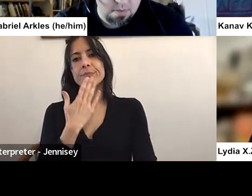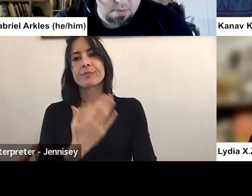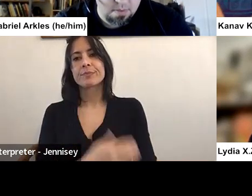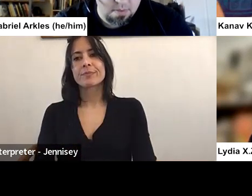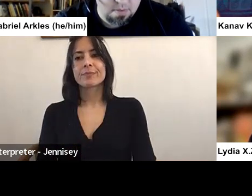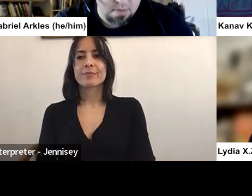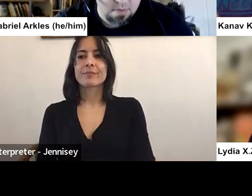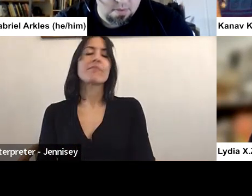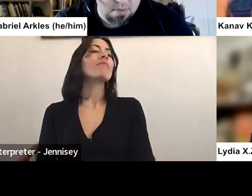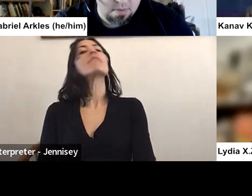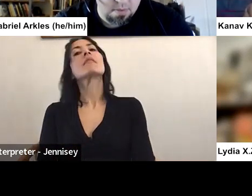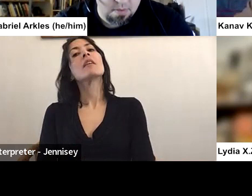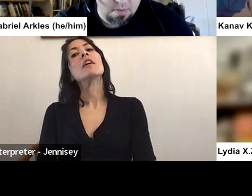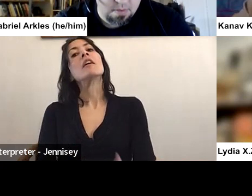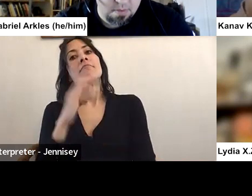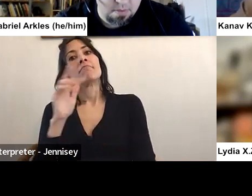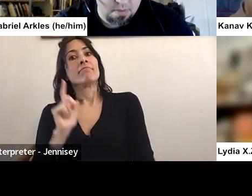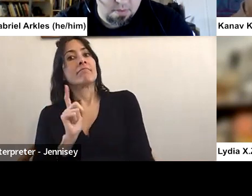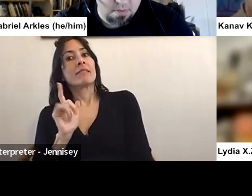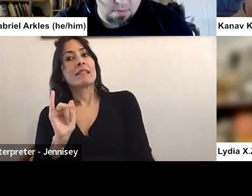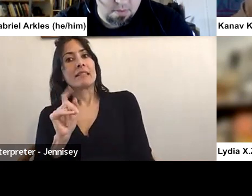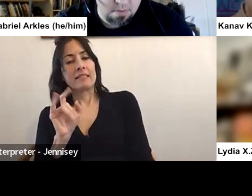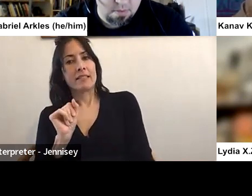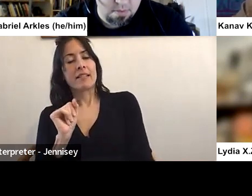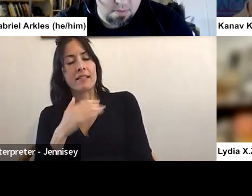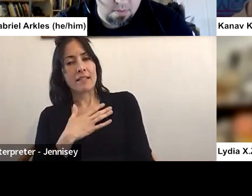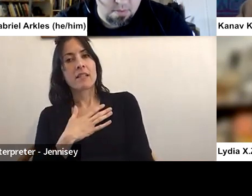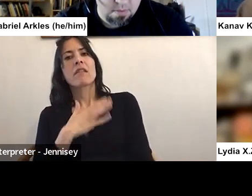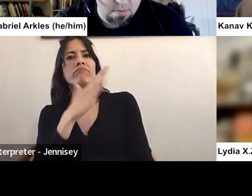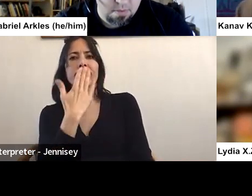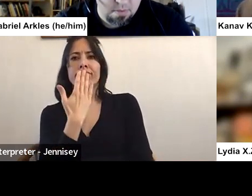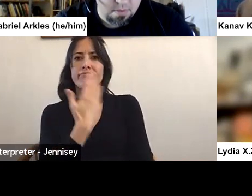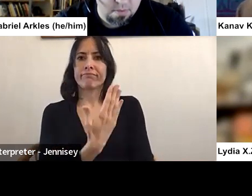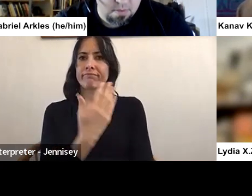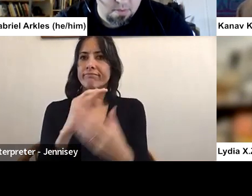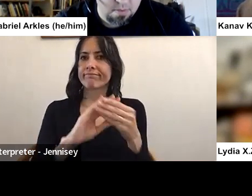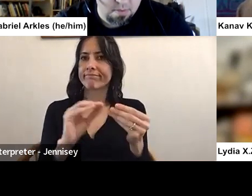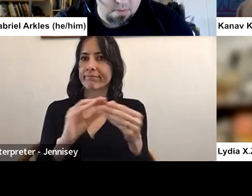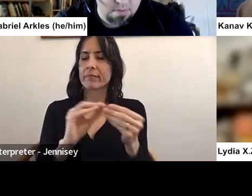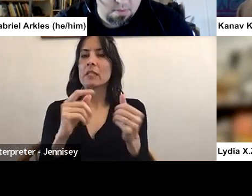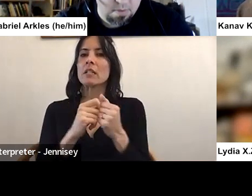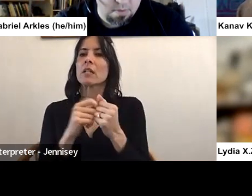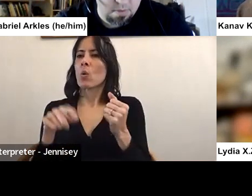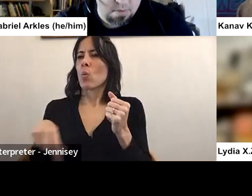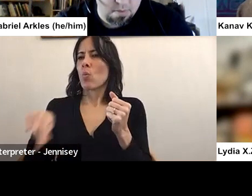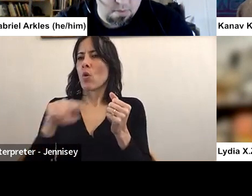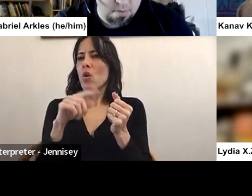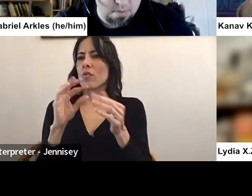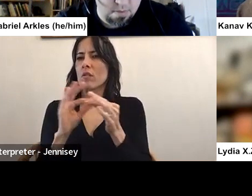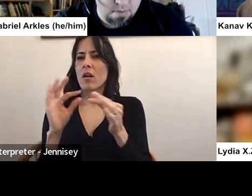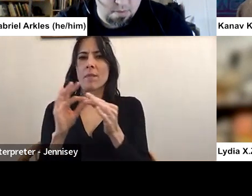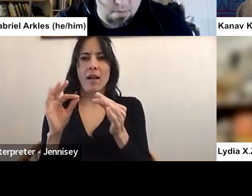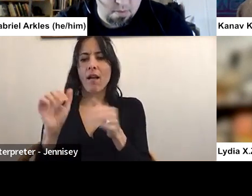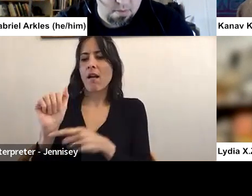This is Lydia. Thank you for sharing all of that. I know that we've all mentioned abolition in various points